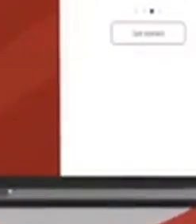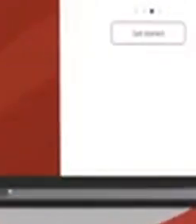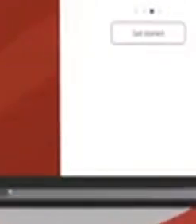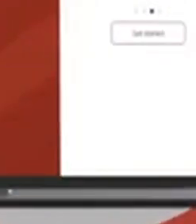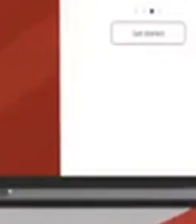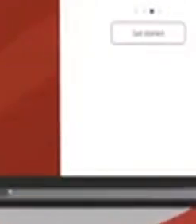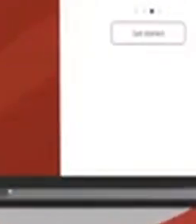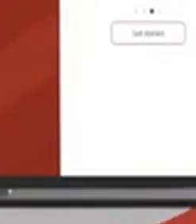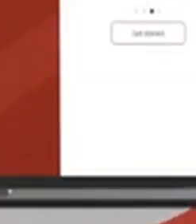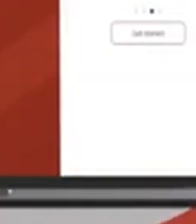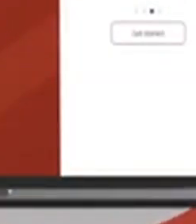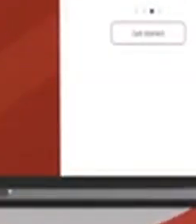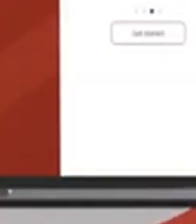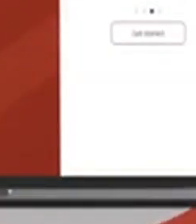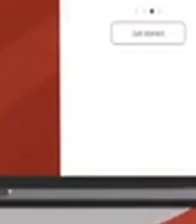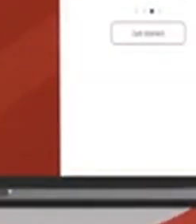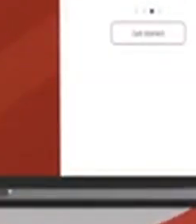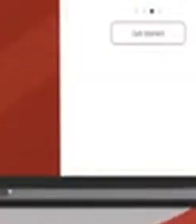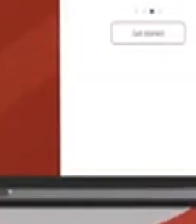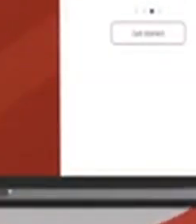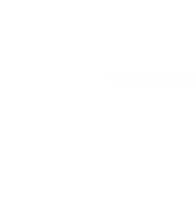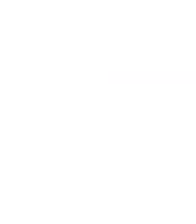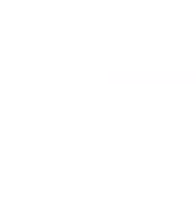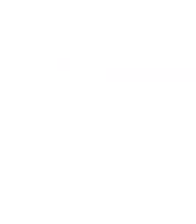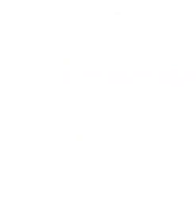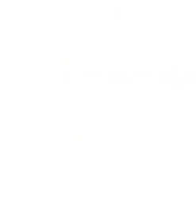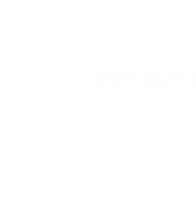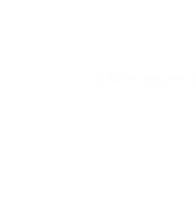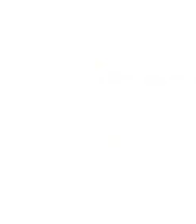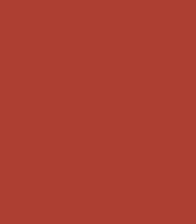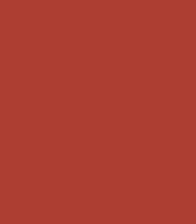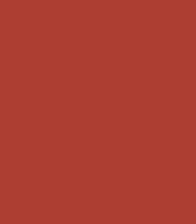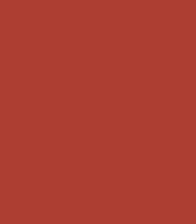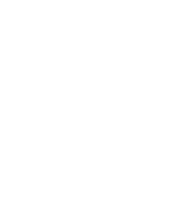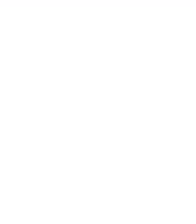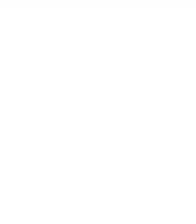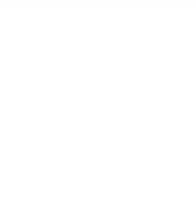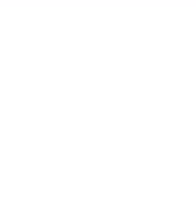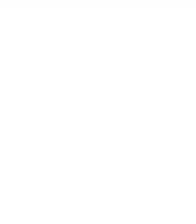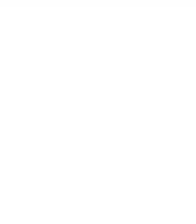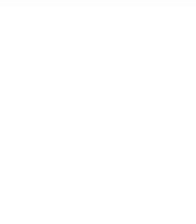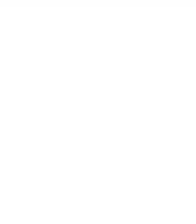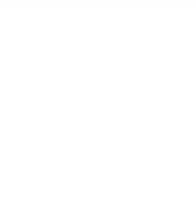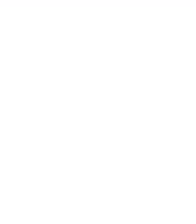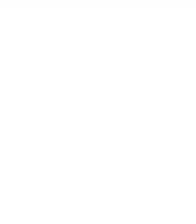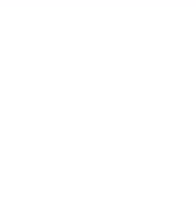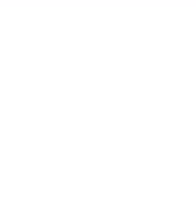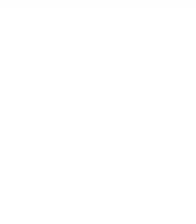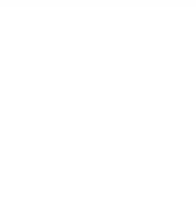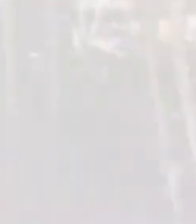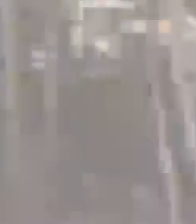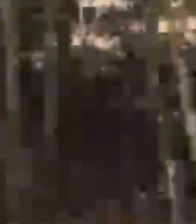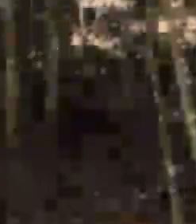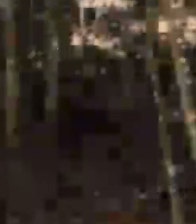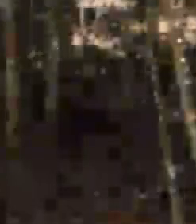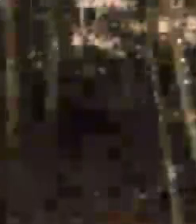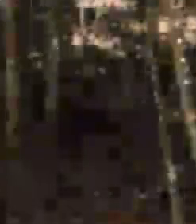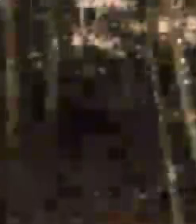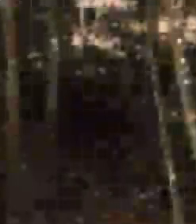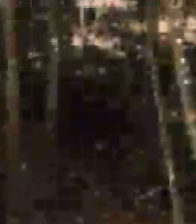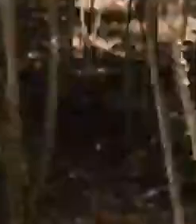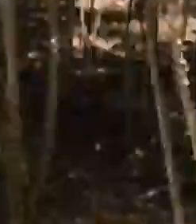App or Equity Online and start saving today. Kusave ni rahisi na Equity.